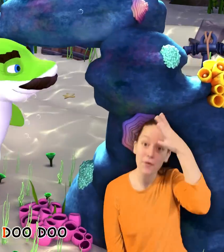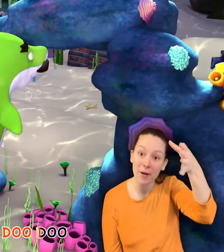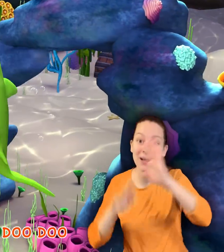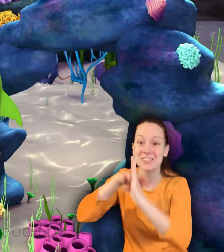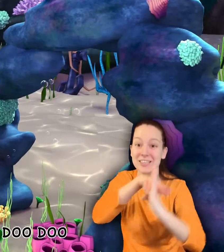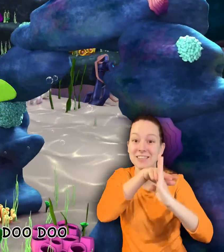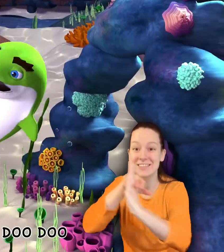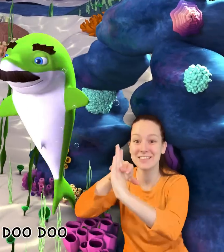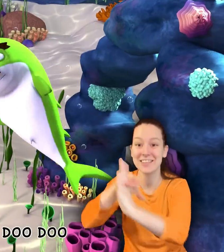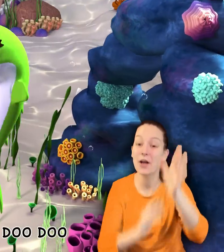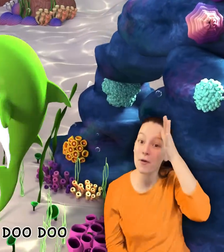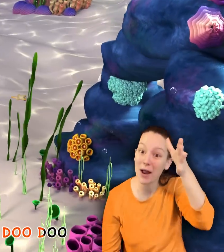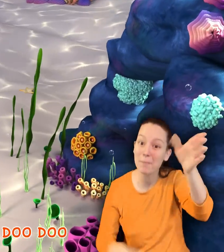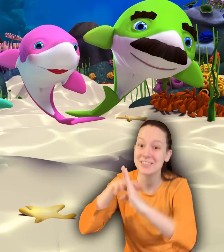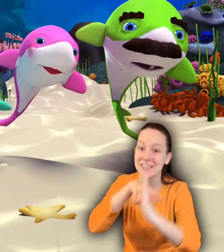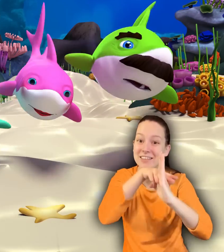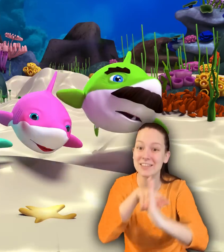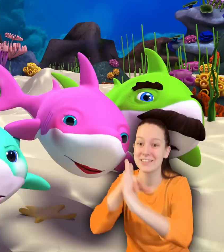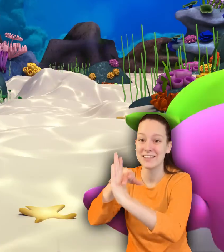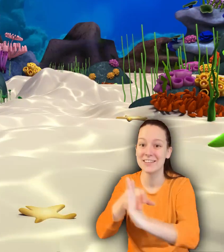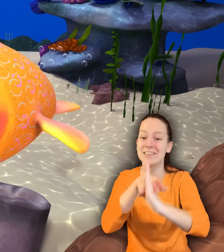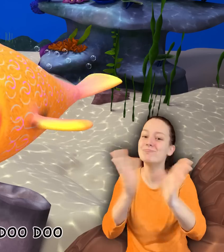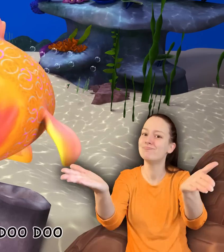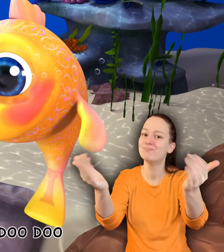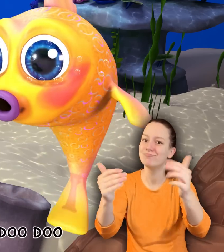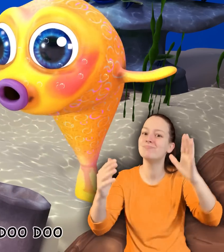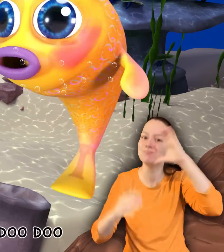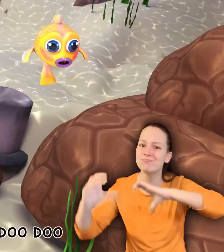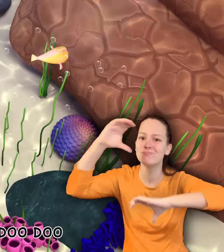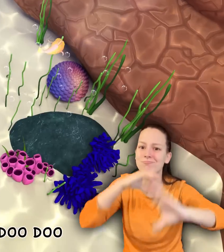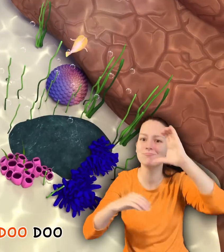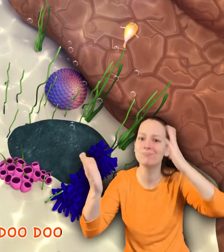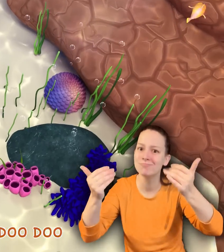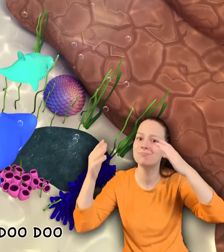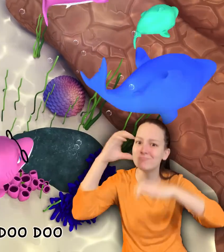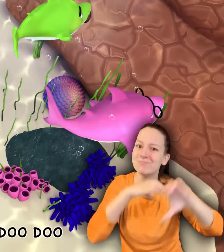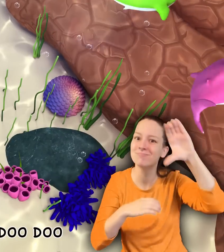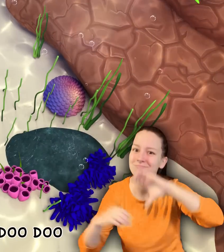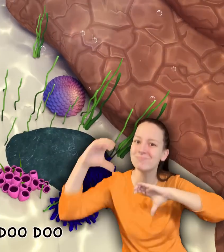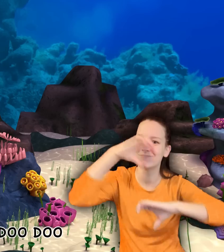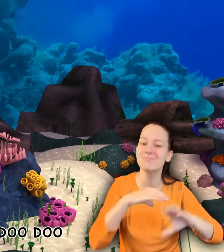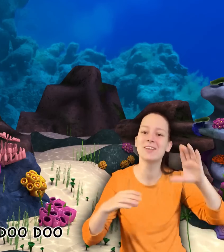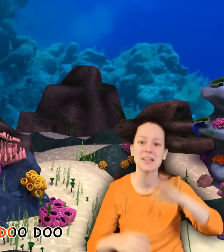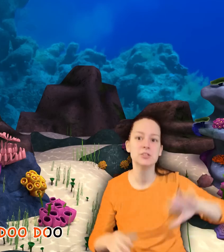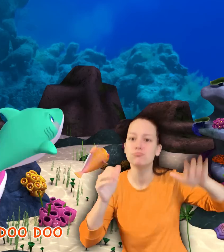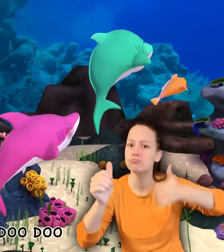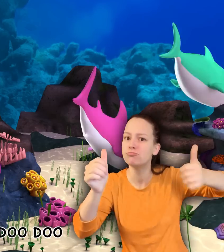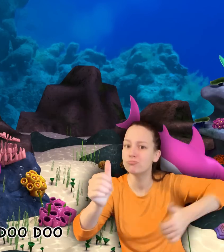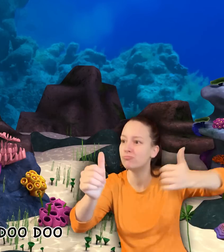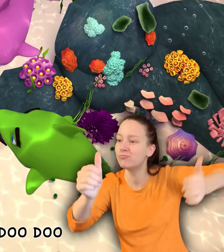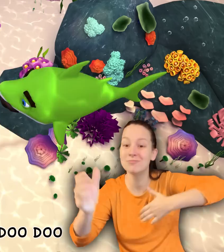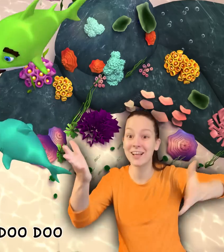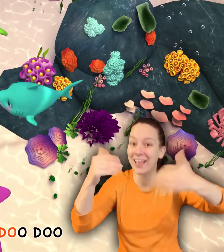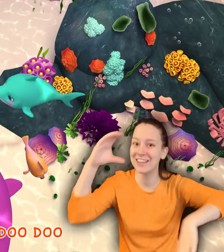doo do do doo do grandpa shark do grandpa shark let's go hun Let's Go Hunt